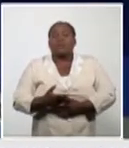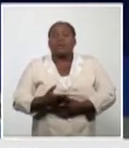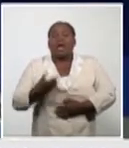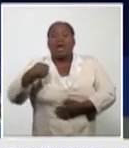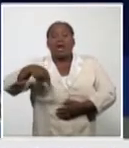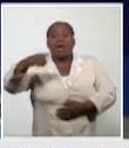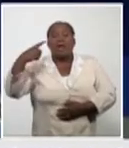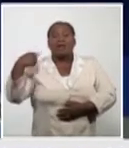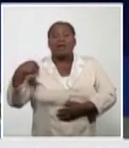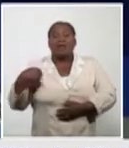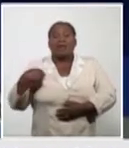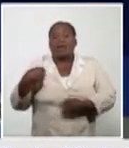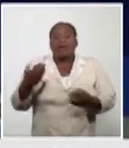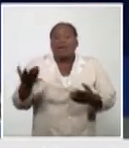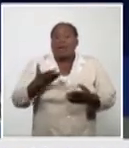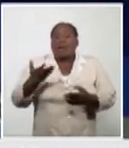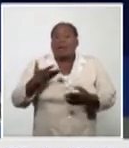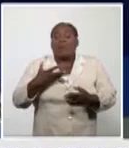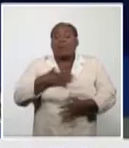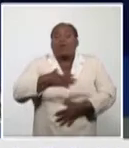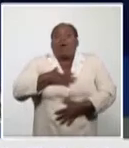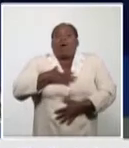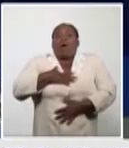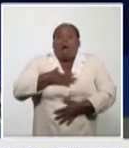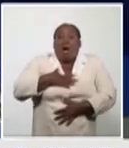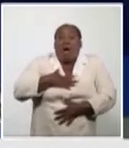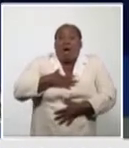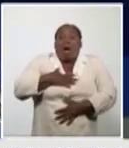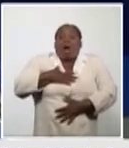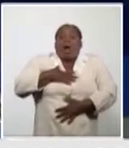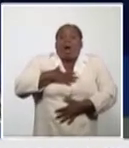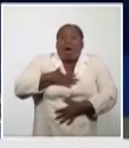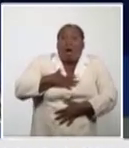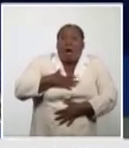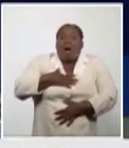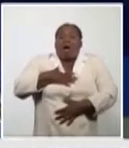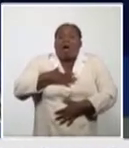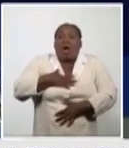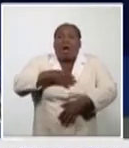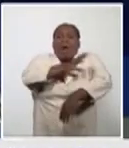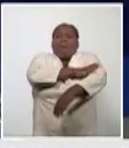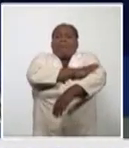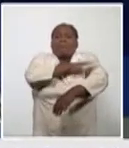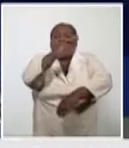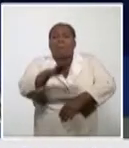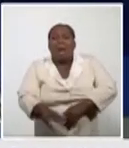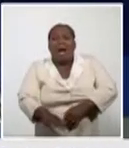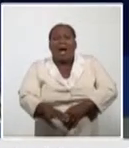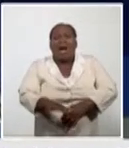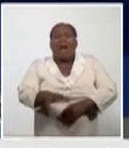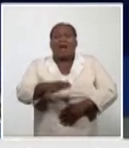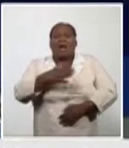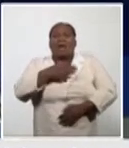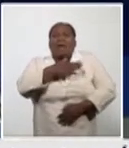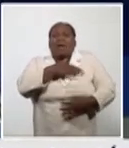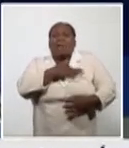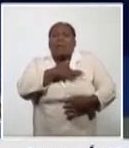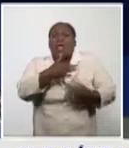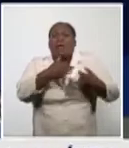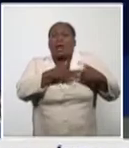Yesterday, he suddenly developed a series of serious complications, namely hypertension, respiratory arrest,